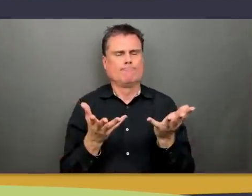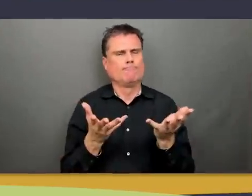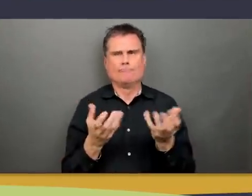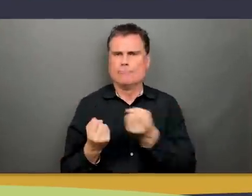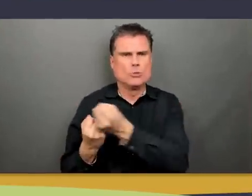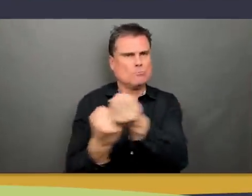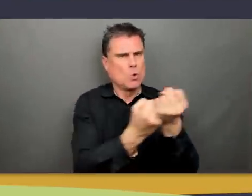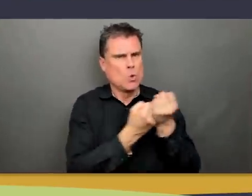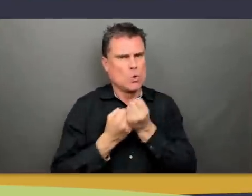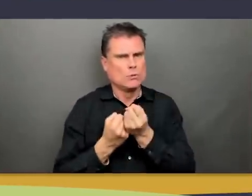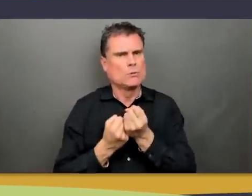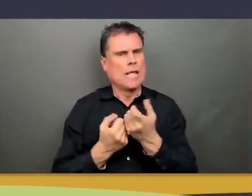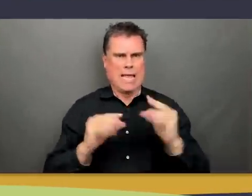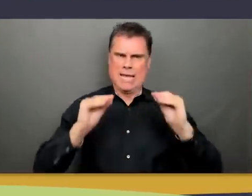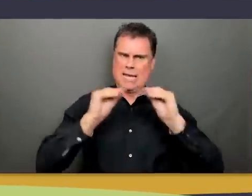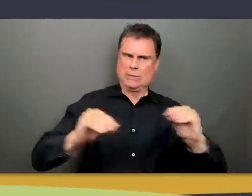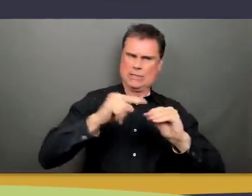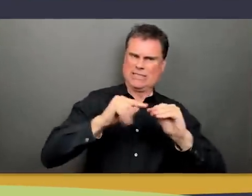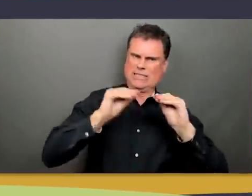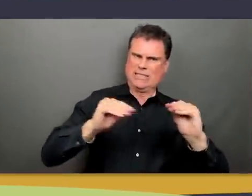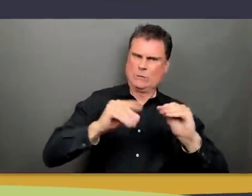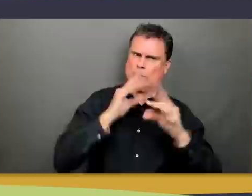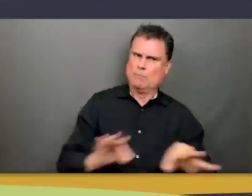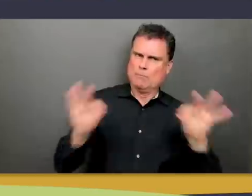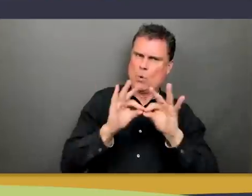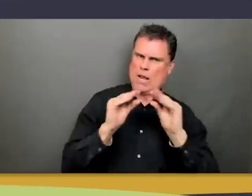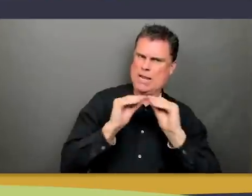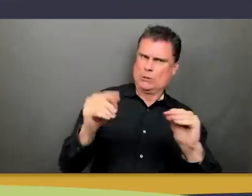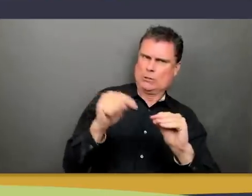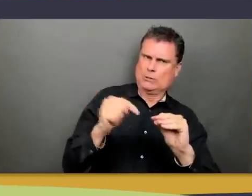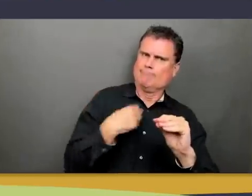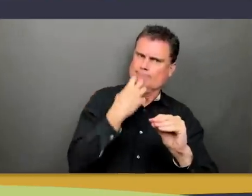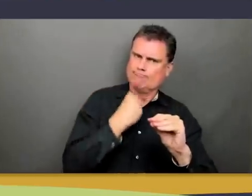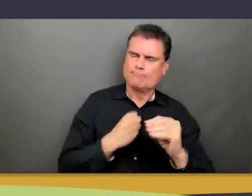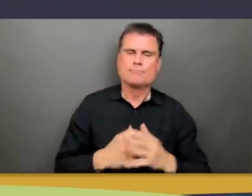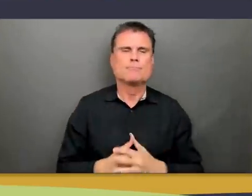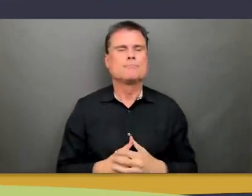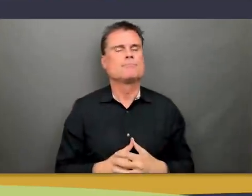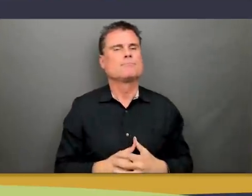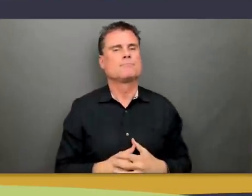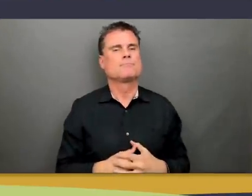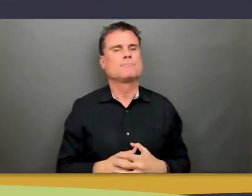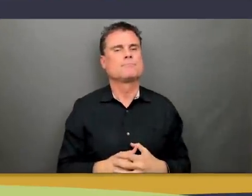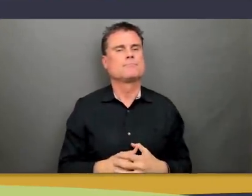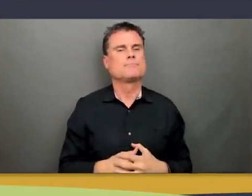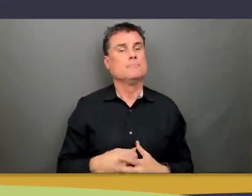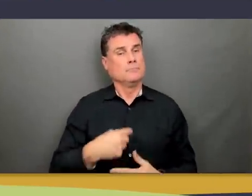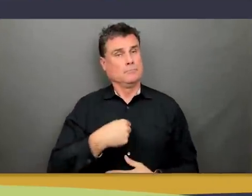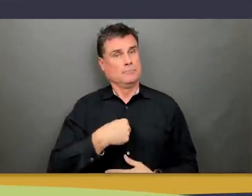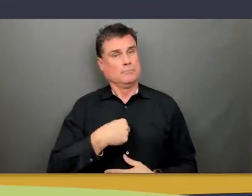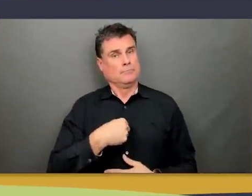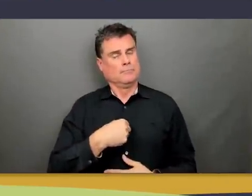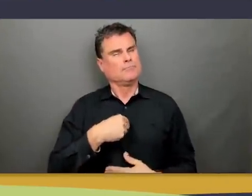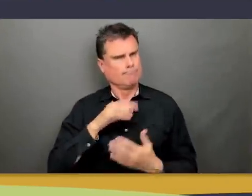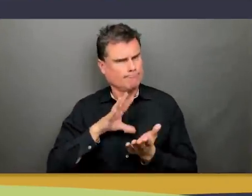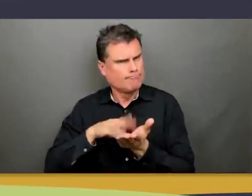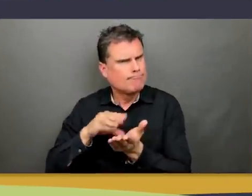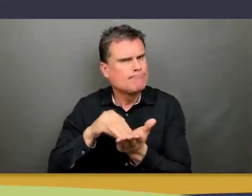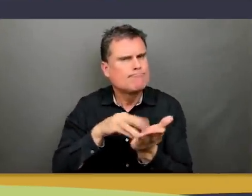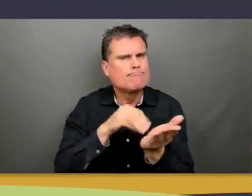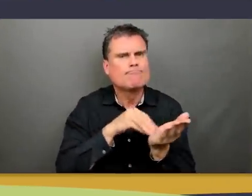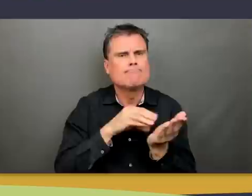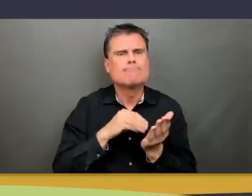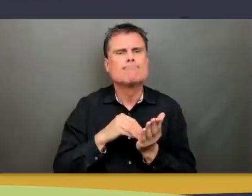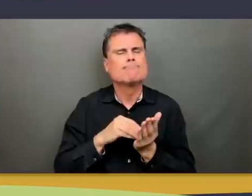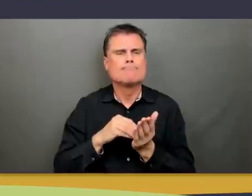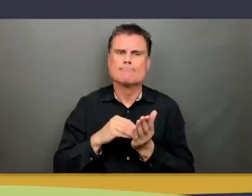there's a whole new area that we need to address. You know, I learned, you know, a lot about, you know, racism based on